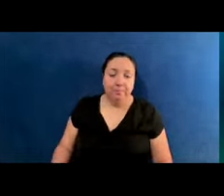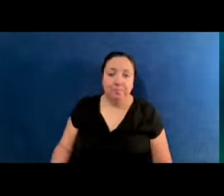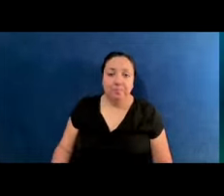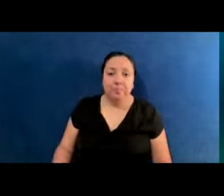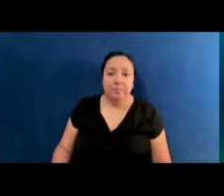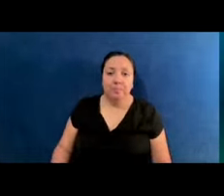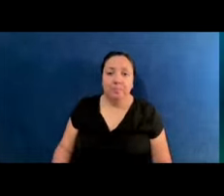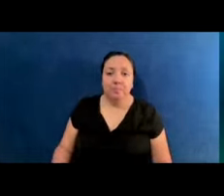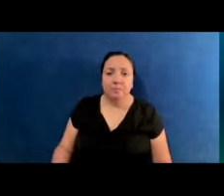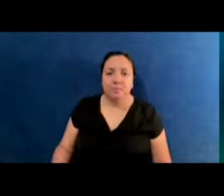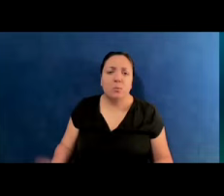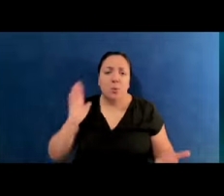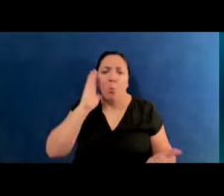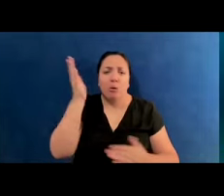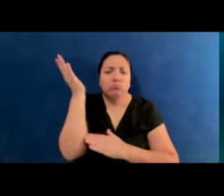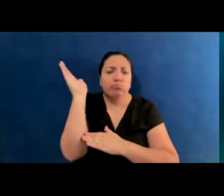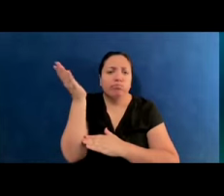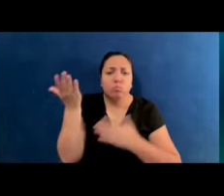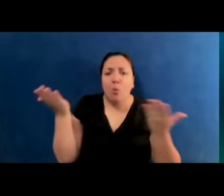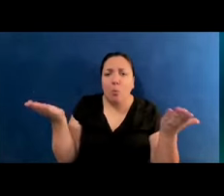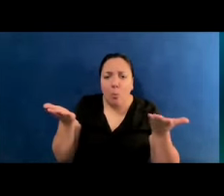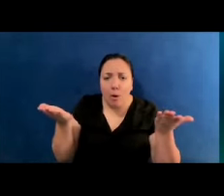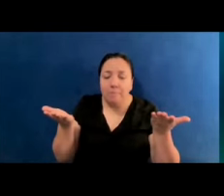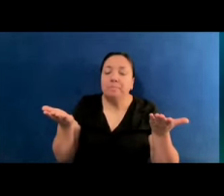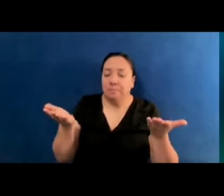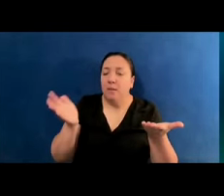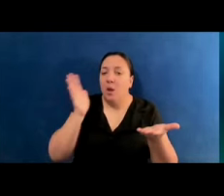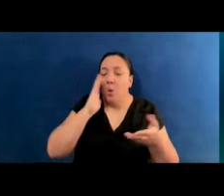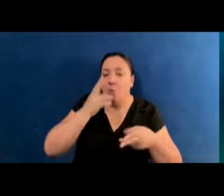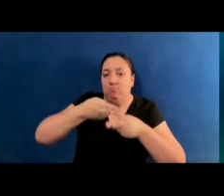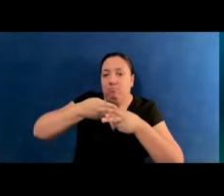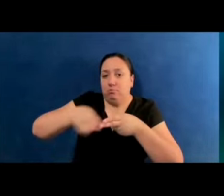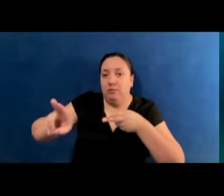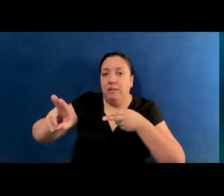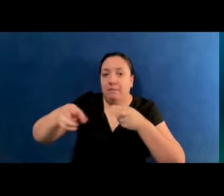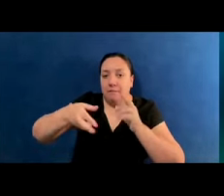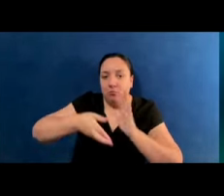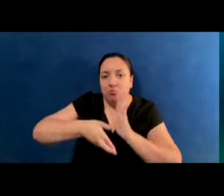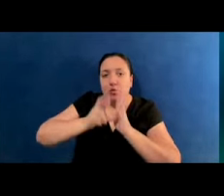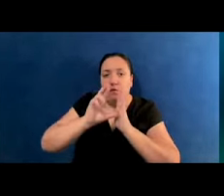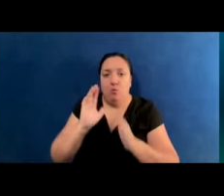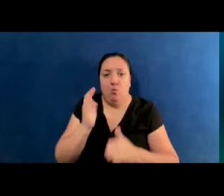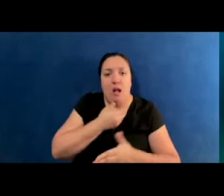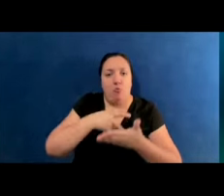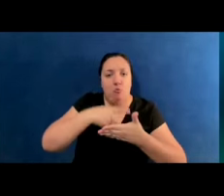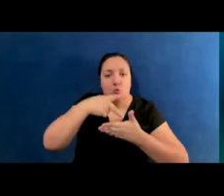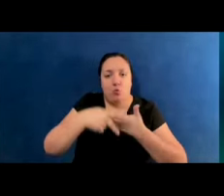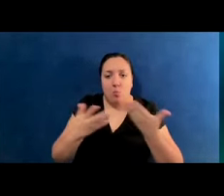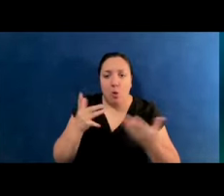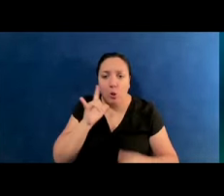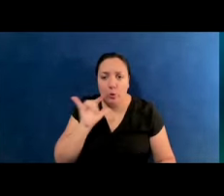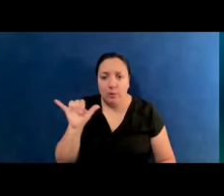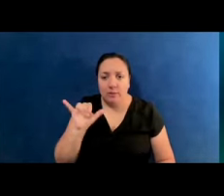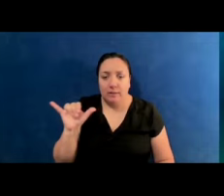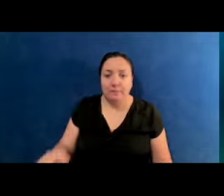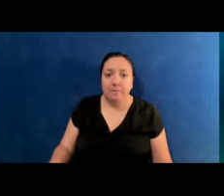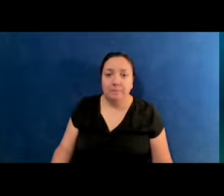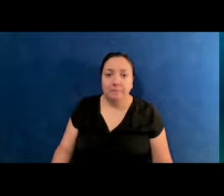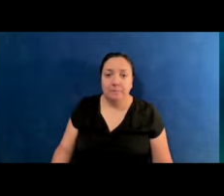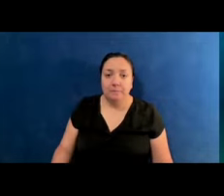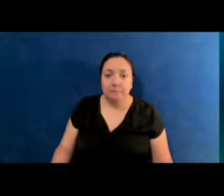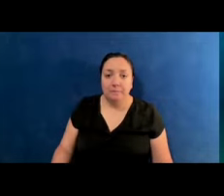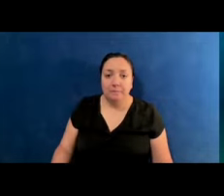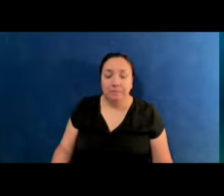will give a quick overview of the ABLE program. And if you happen to